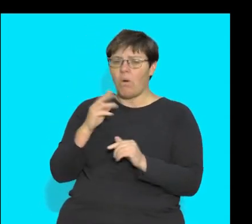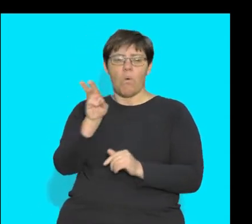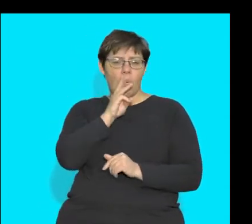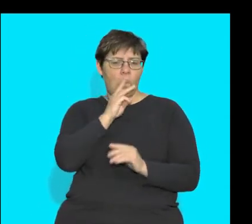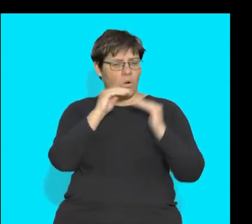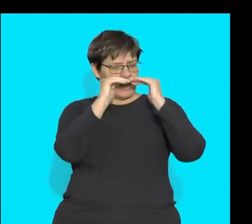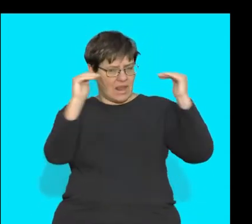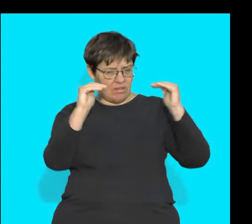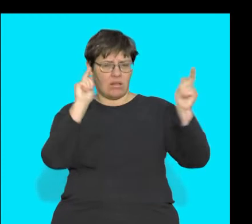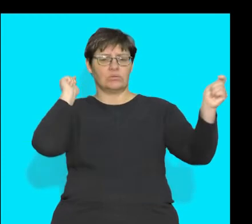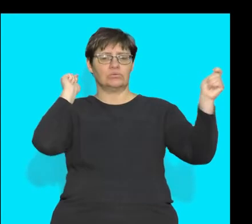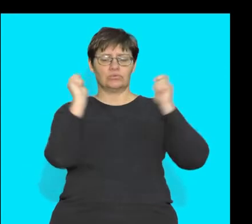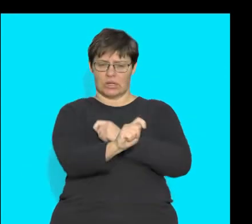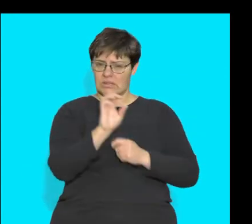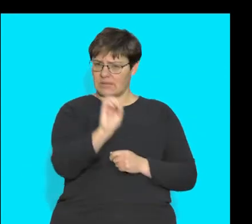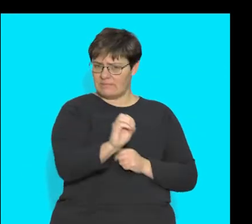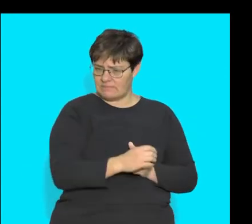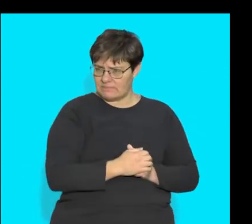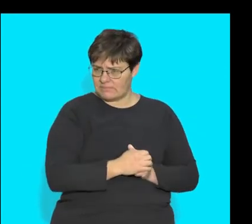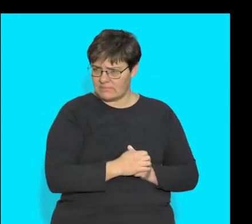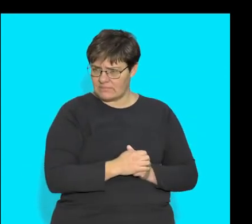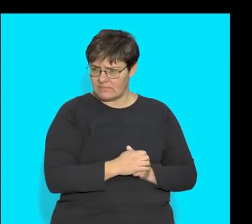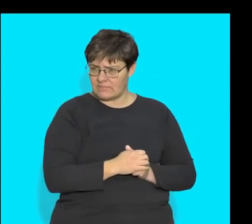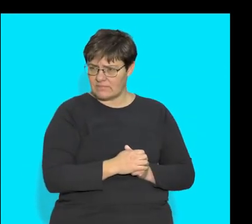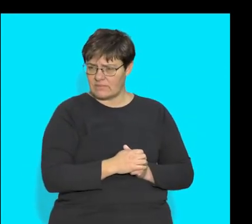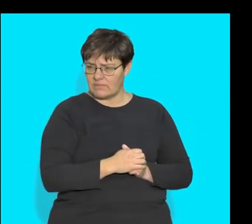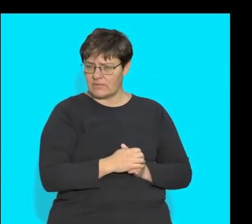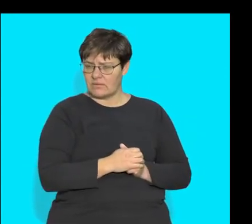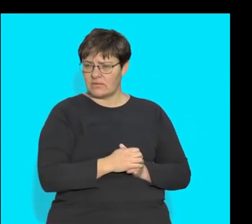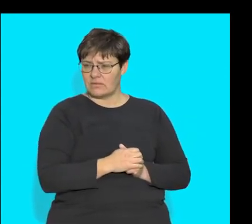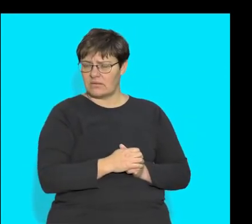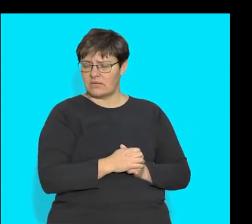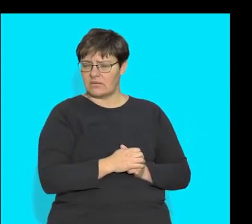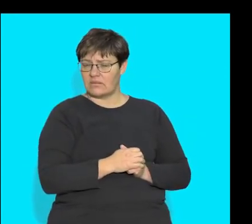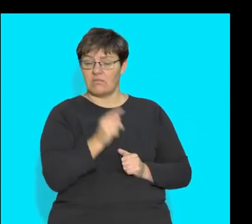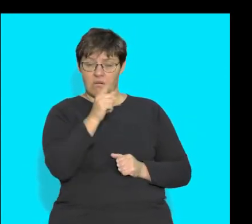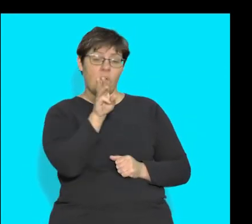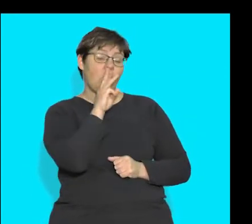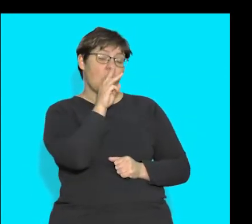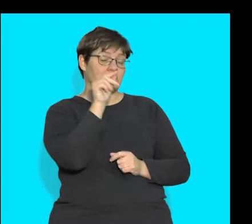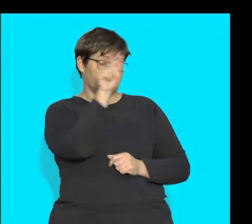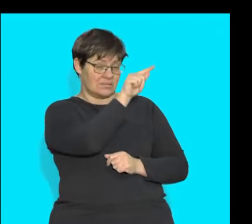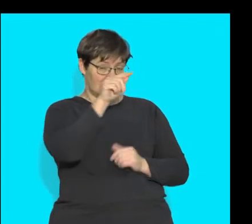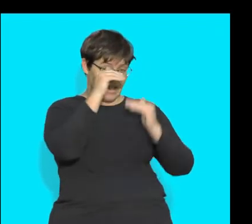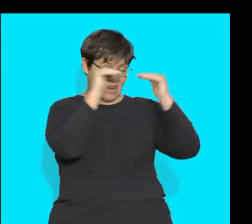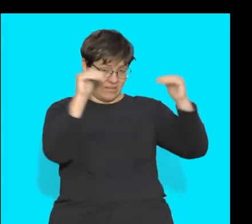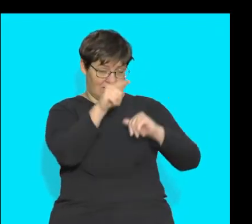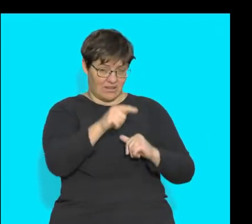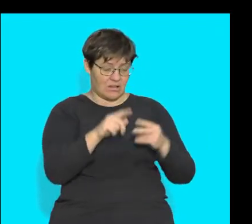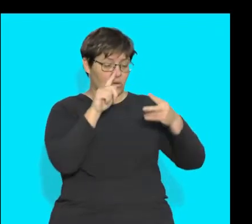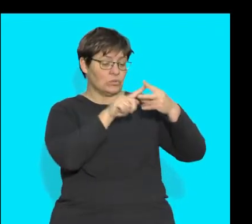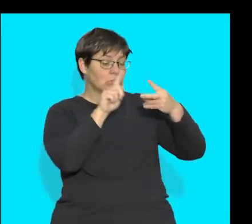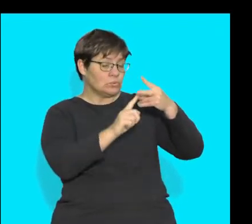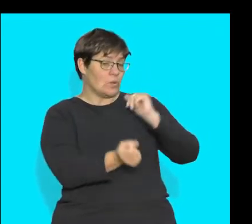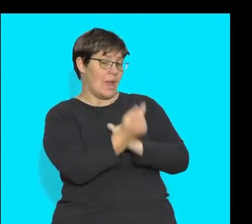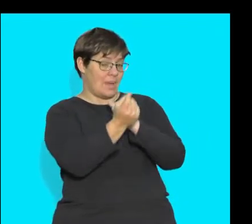change in the level of water in the beaker. So here is my water level. Guys, 2 things could